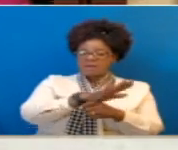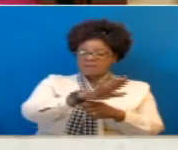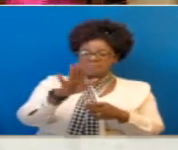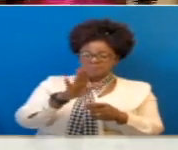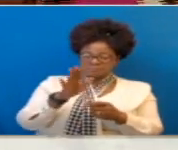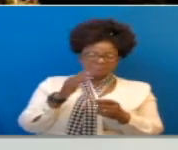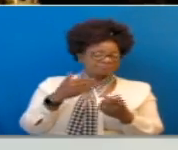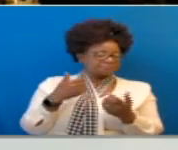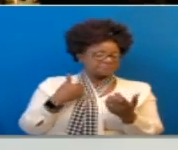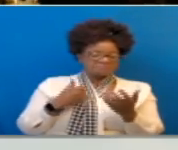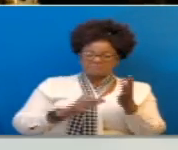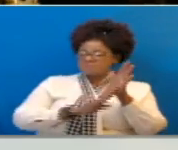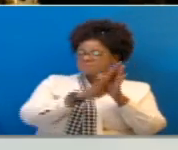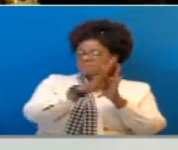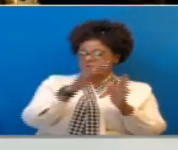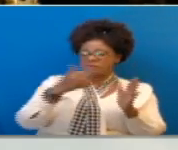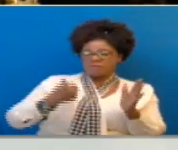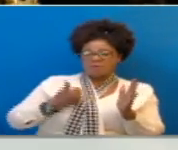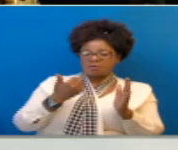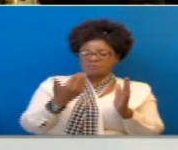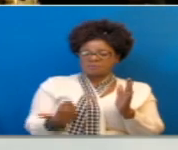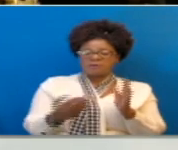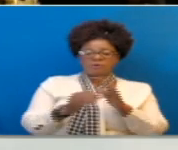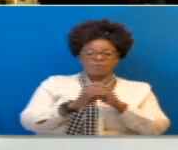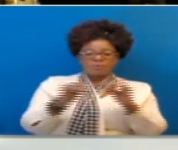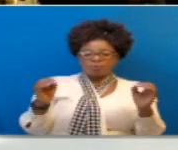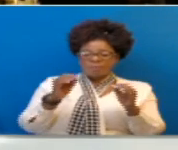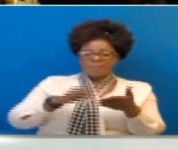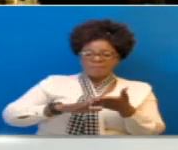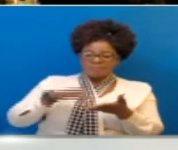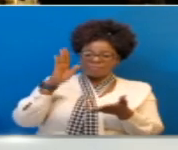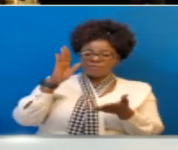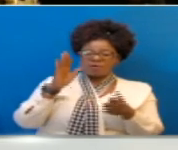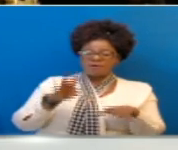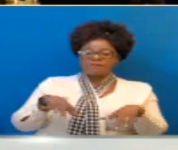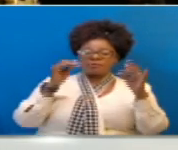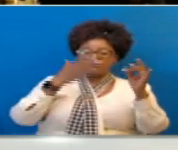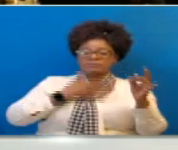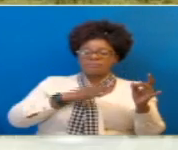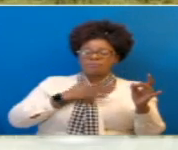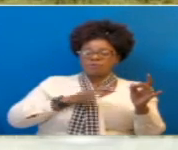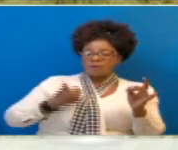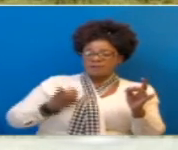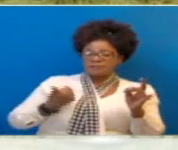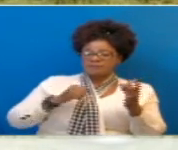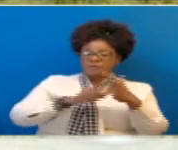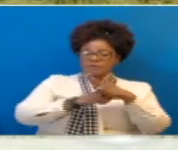child here. Majority of these girls have found a safe haven at Samburu Girls Foundation.